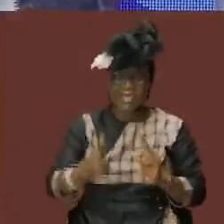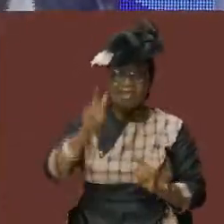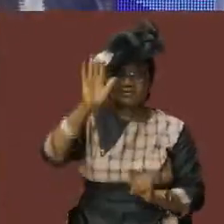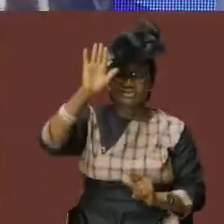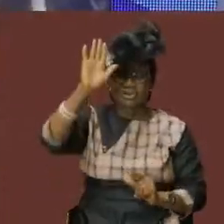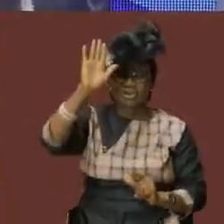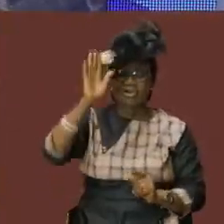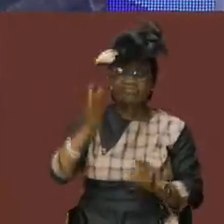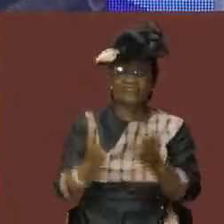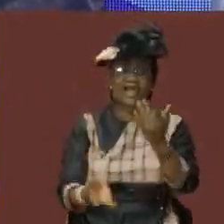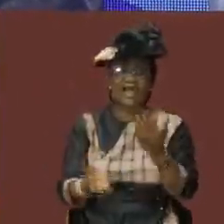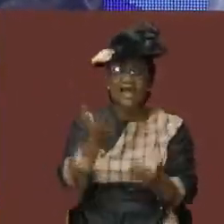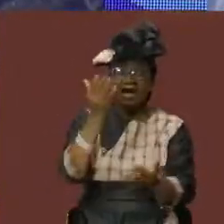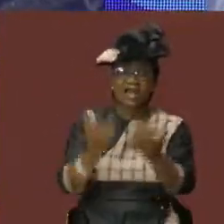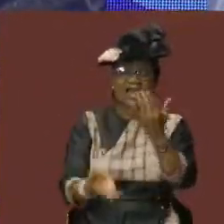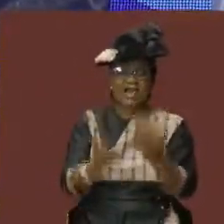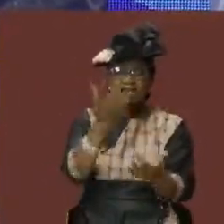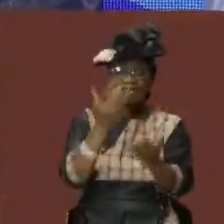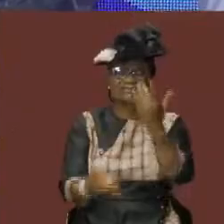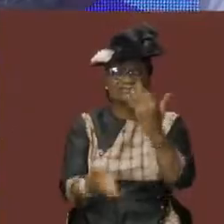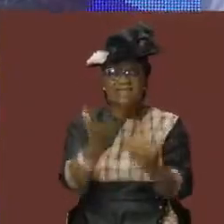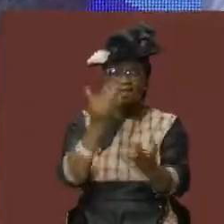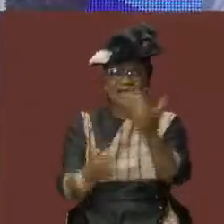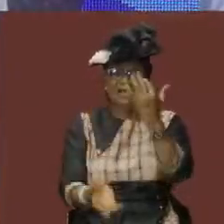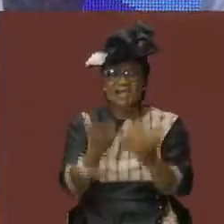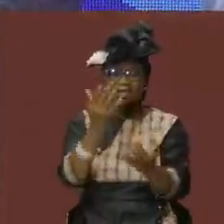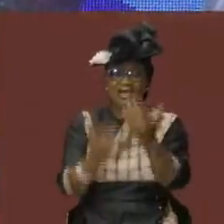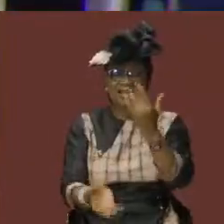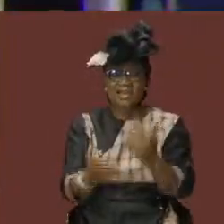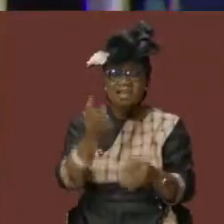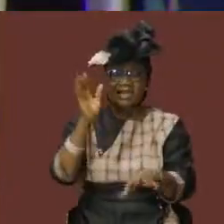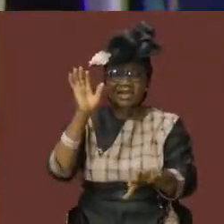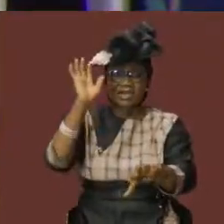soul. Let your fire